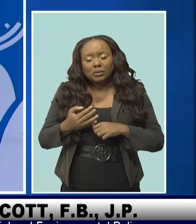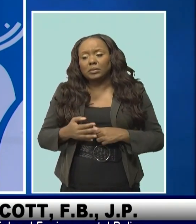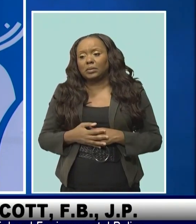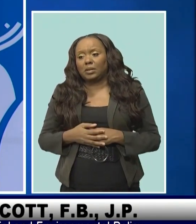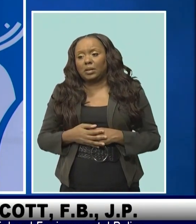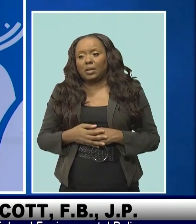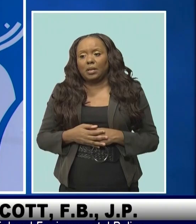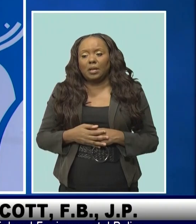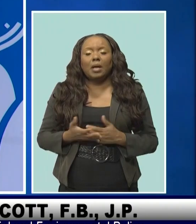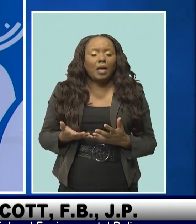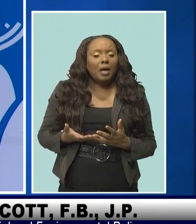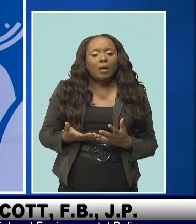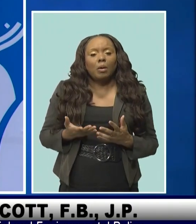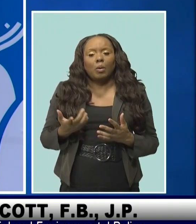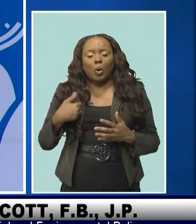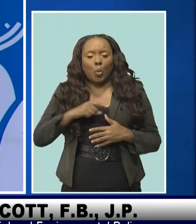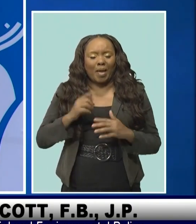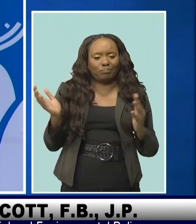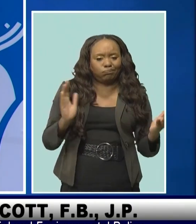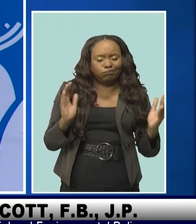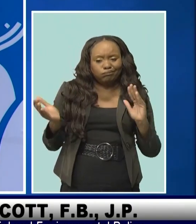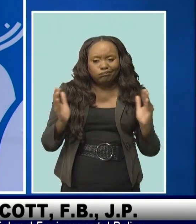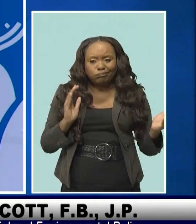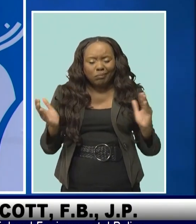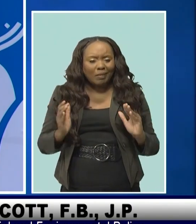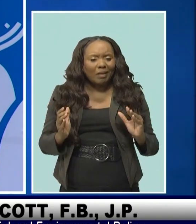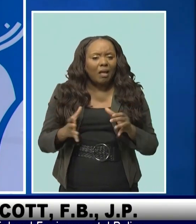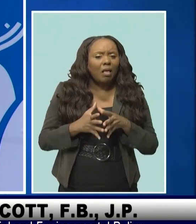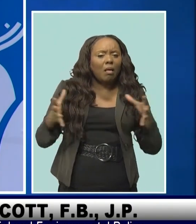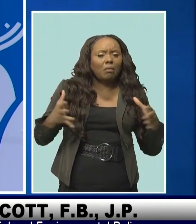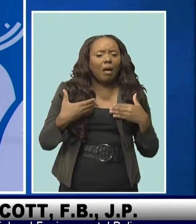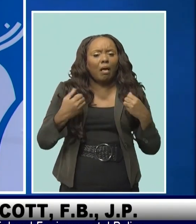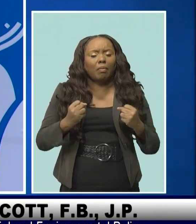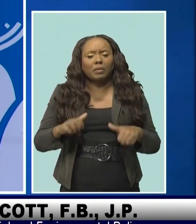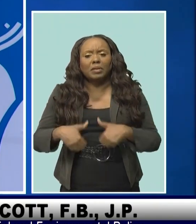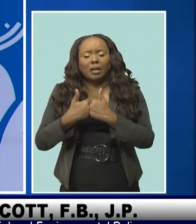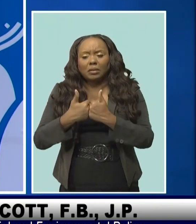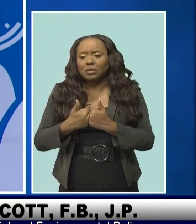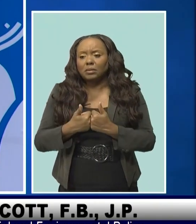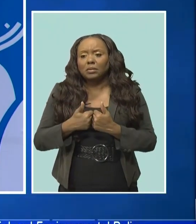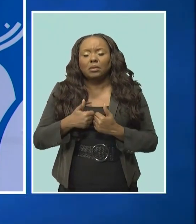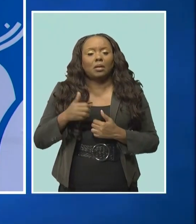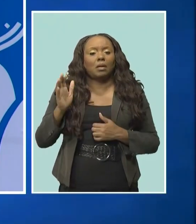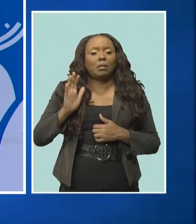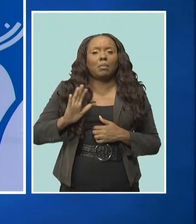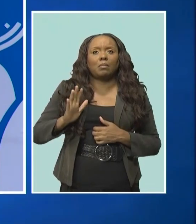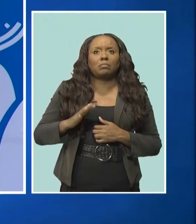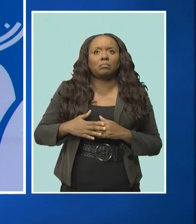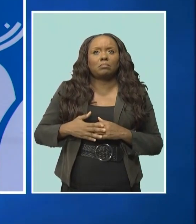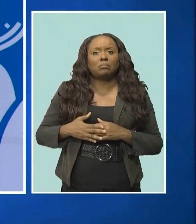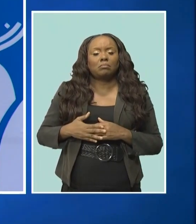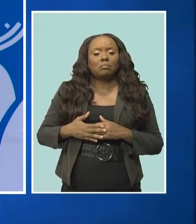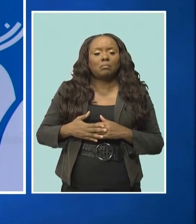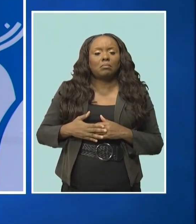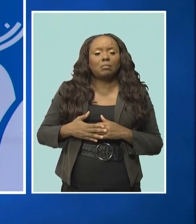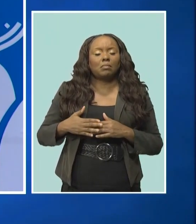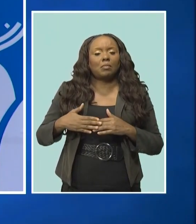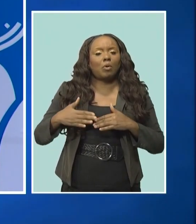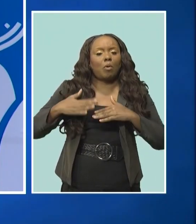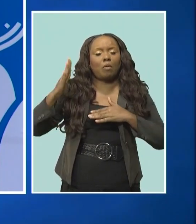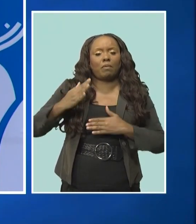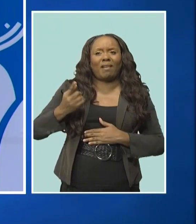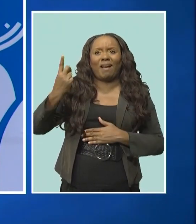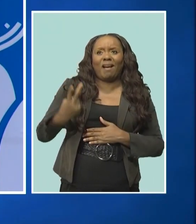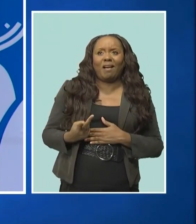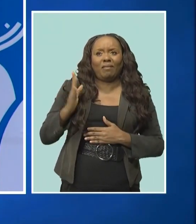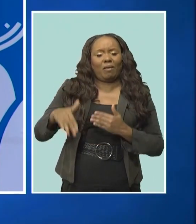years. Additionally, significant health challenges remain. Over half of all people